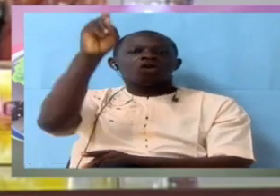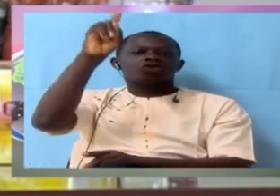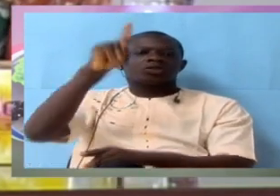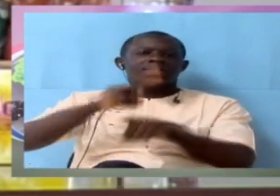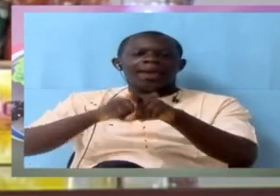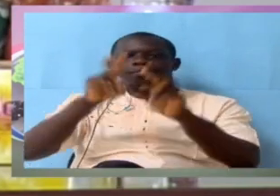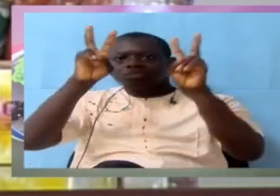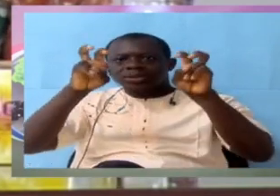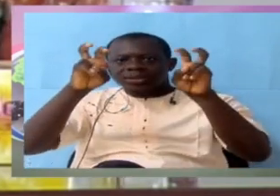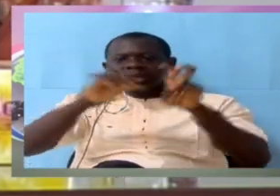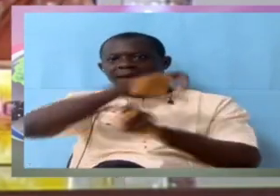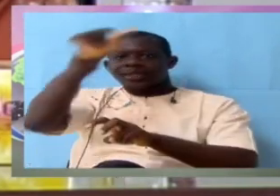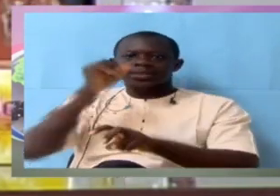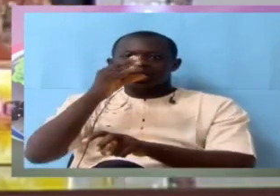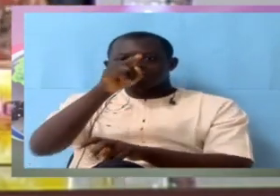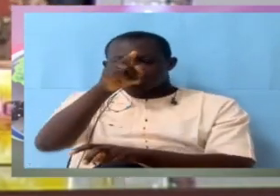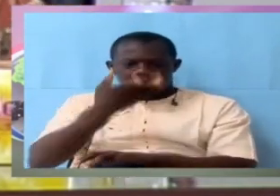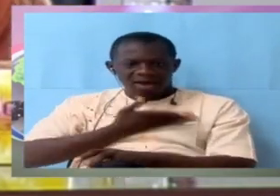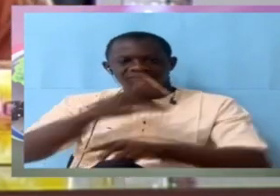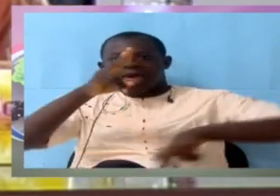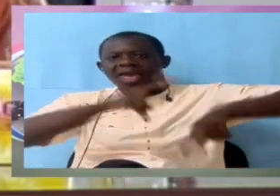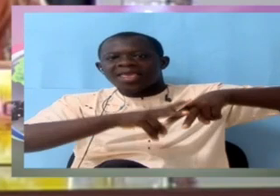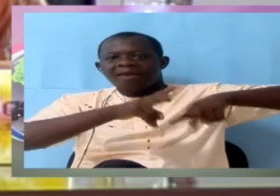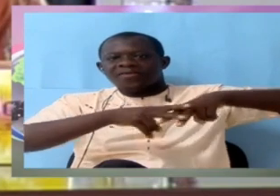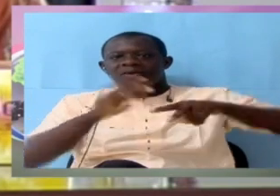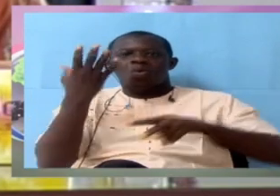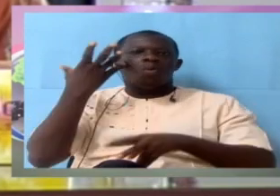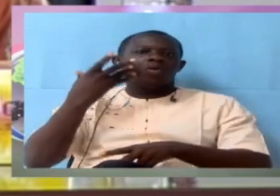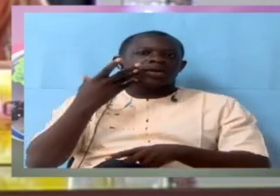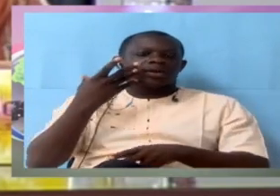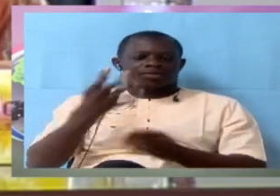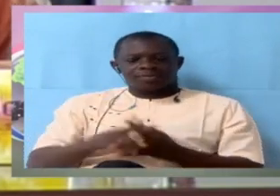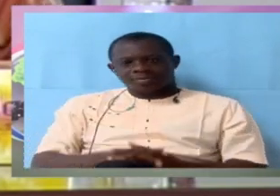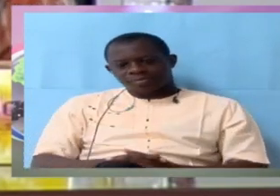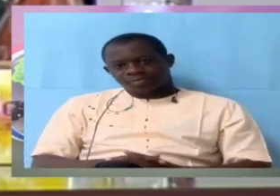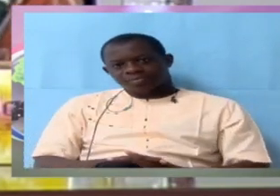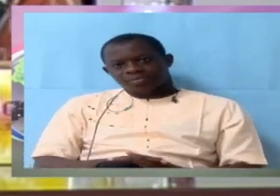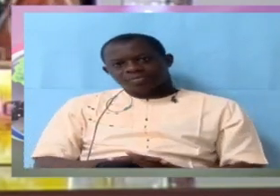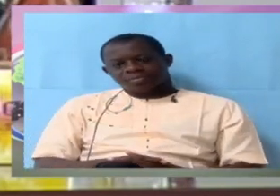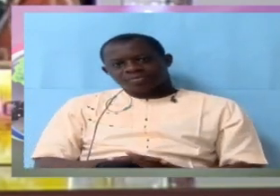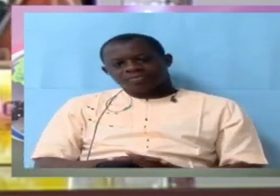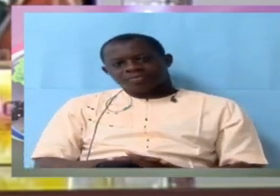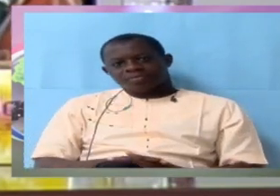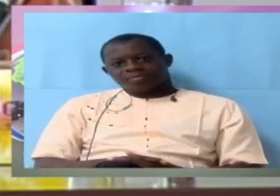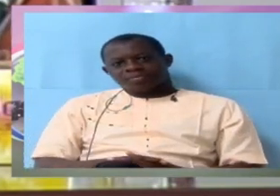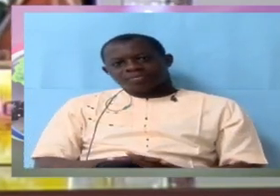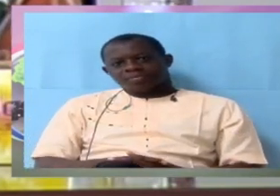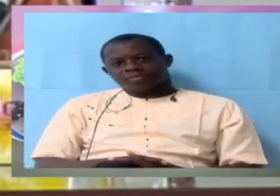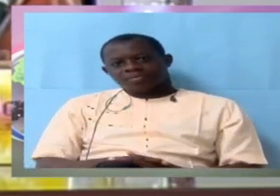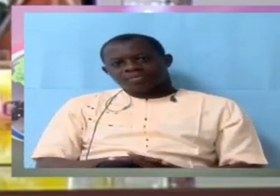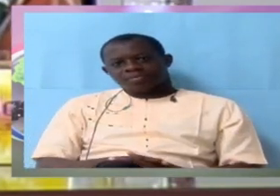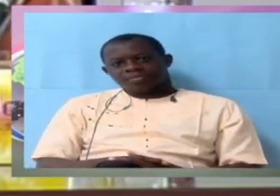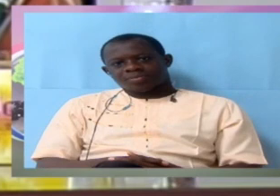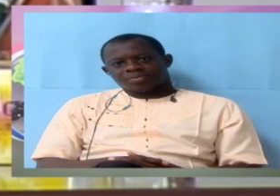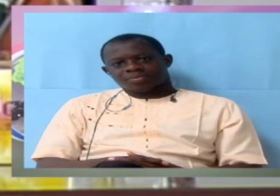HIV/AIDS? Sedo haninga bisilambe be nyinin kala fo isa fono nyin commission way wati jumala mi nata ne korobo kaje ko nyin kuran keso ka me HIV/AIDS